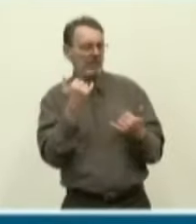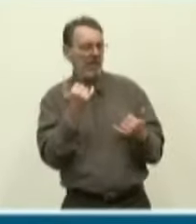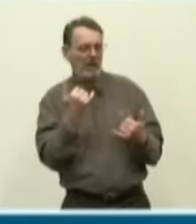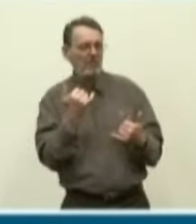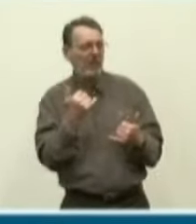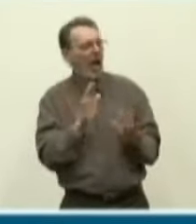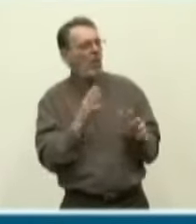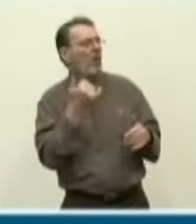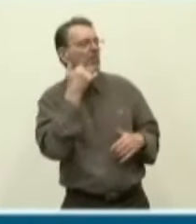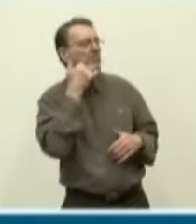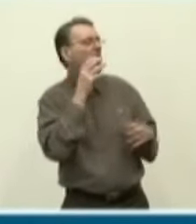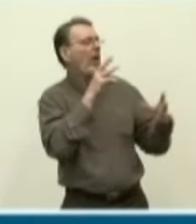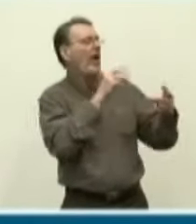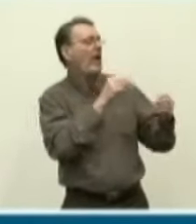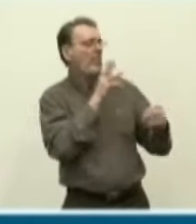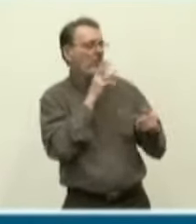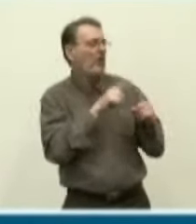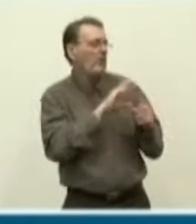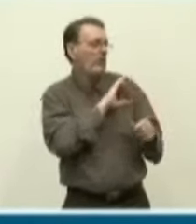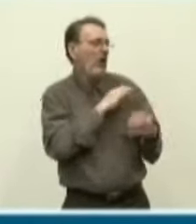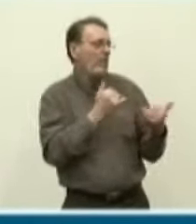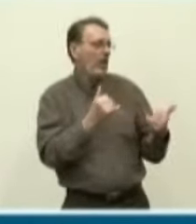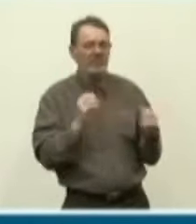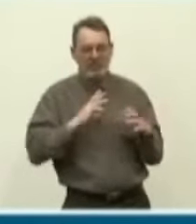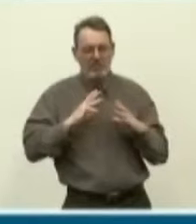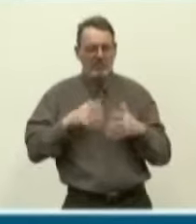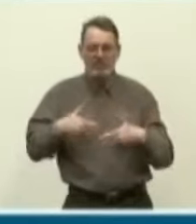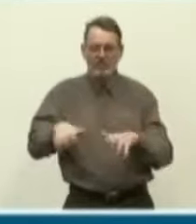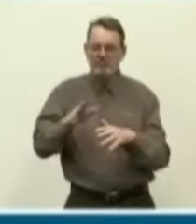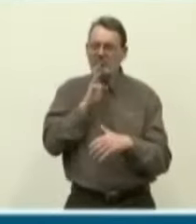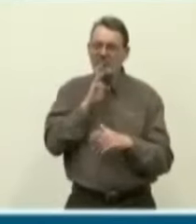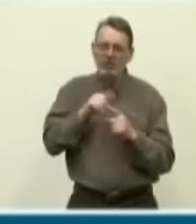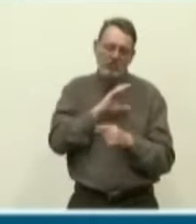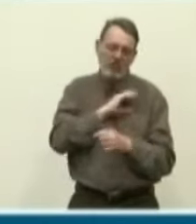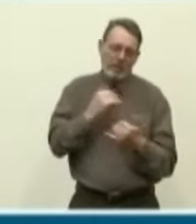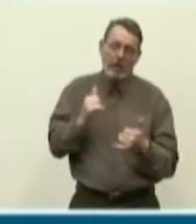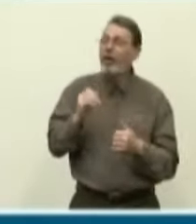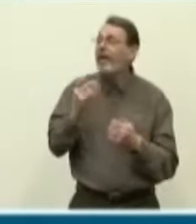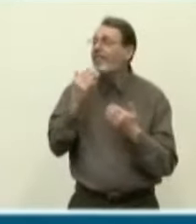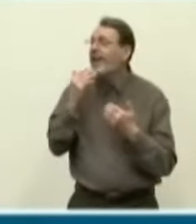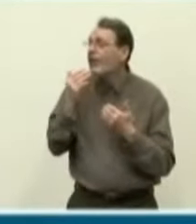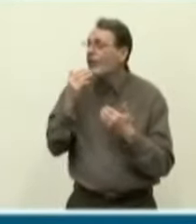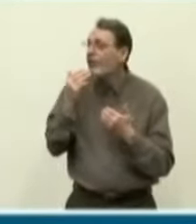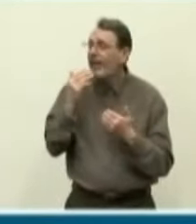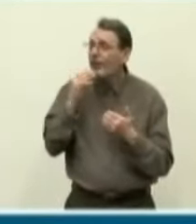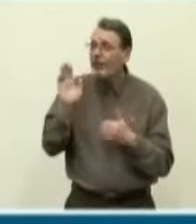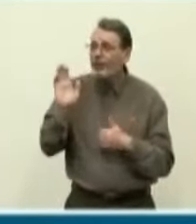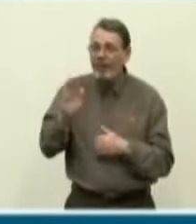up and talk to them? Yeah, talk to them. Talk to them. No, just talk to them. Okay. All right, thank you. Okay, thank you. Bye-bye. Bye-bye.